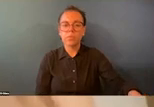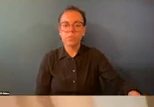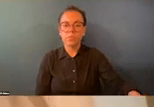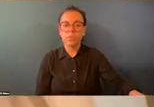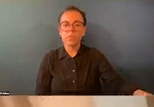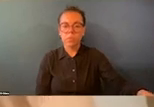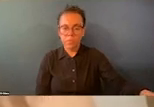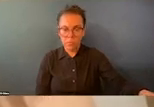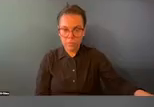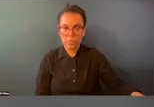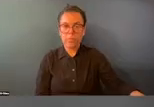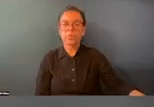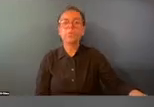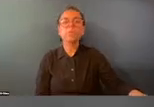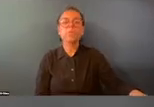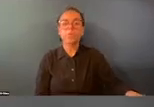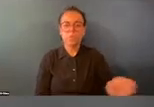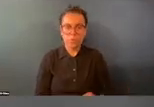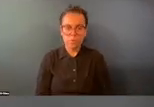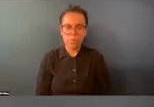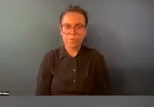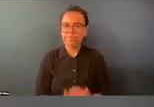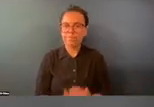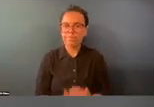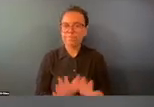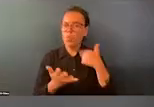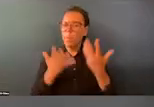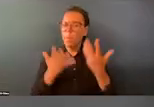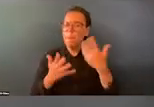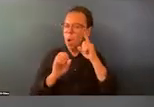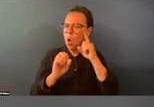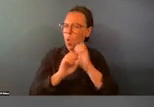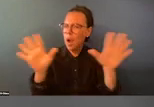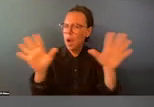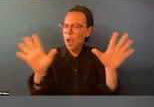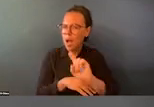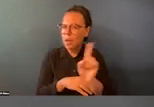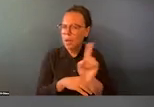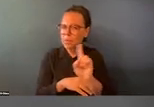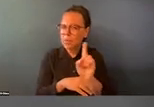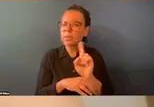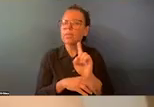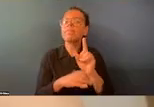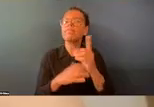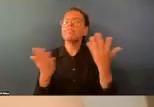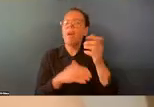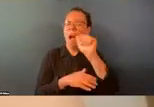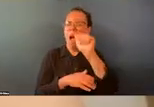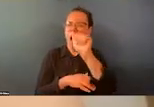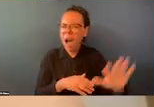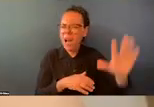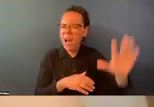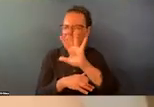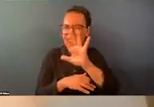Yes, maybe I need to clarify. It's not like in all Central Asian countries, they are not kind